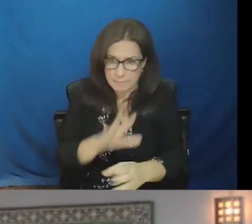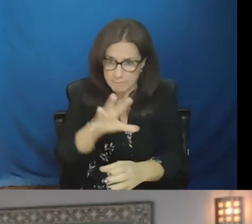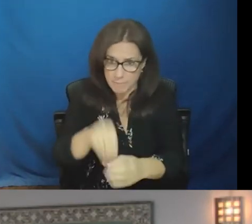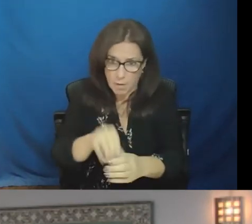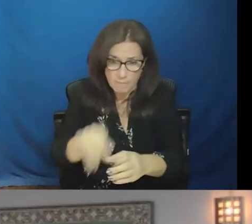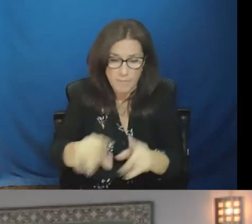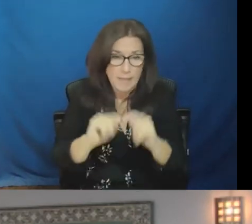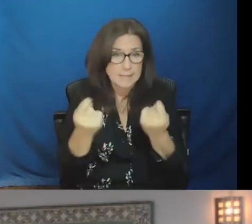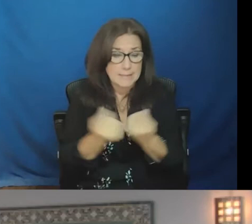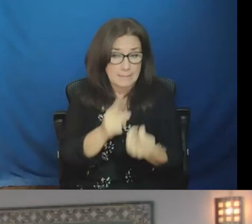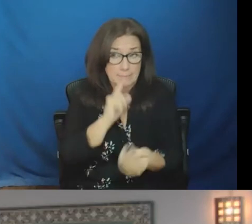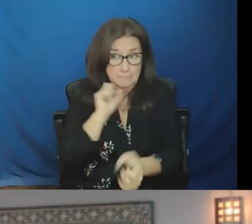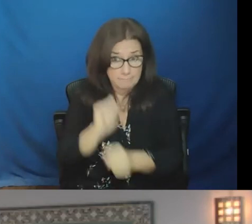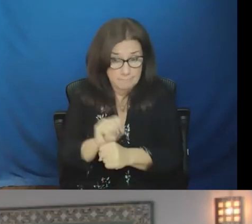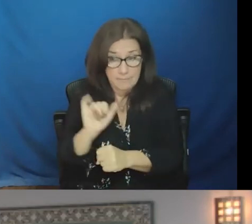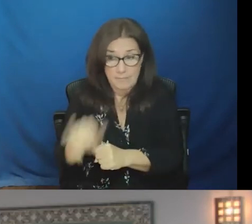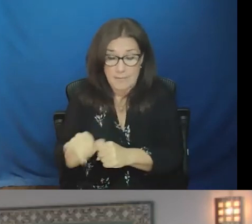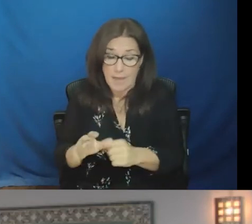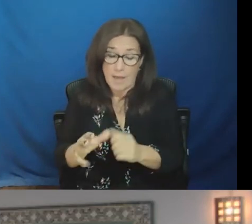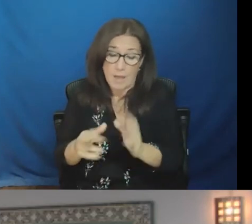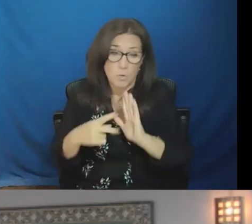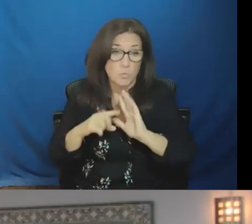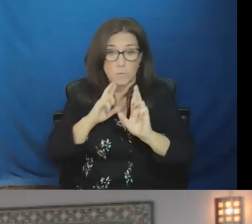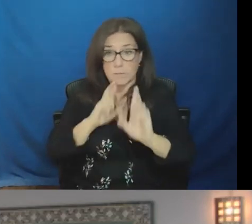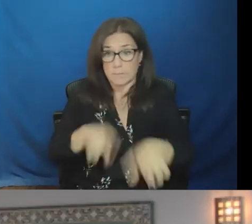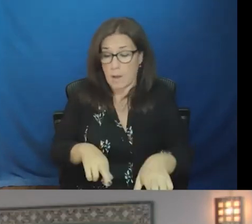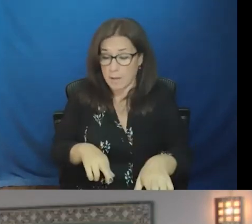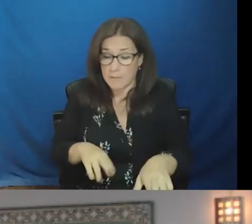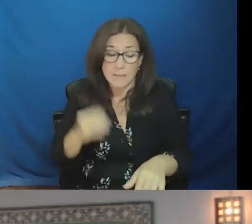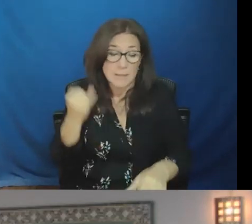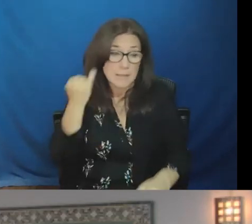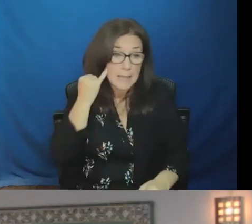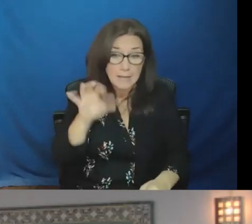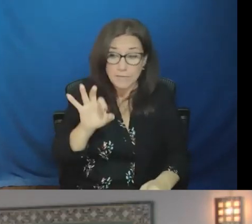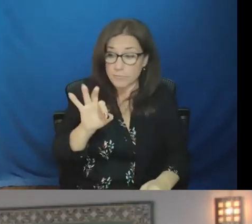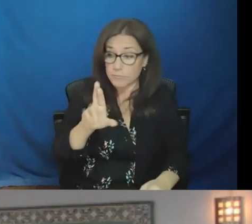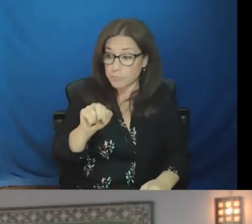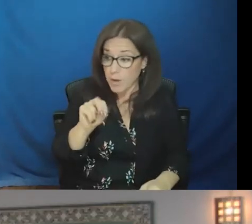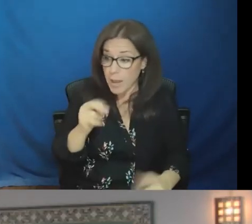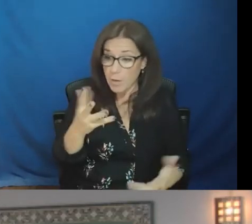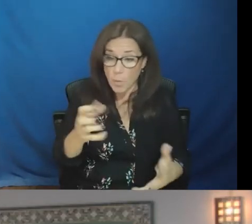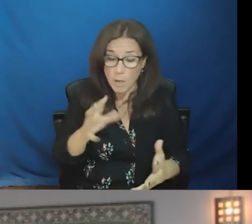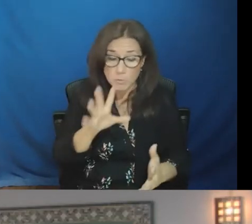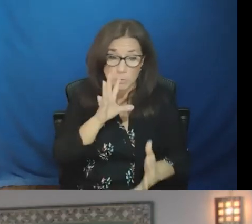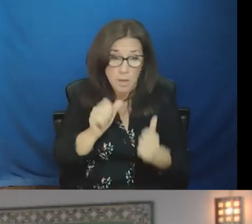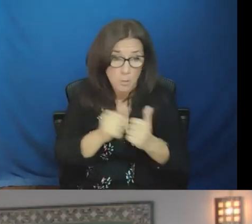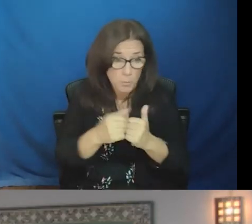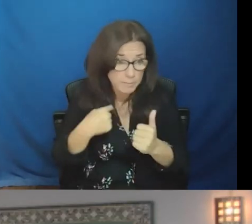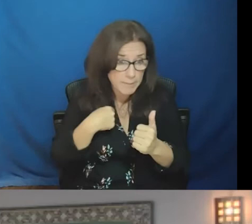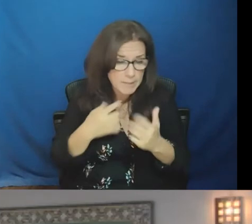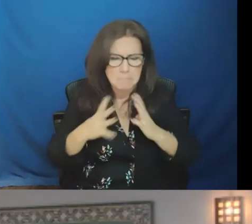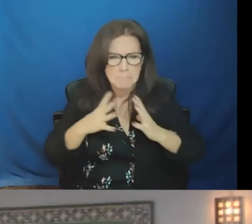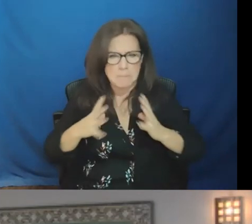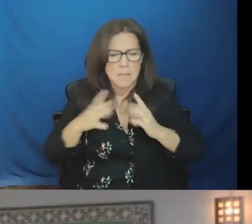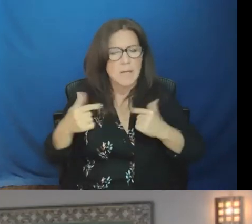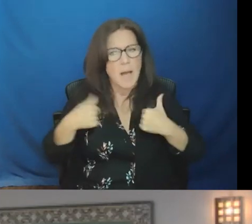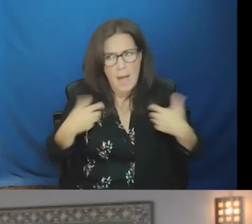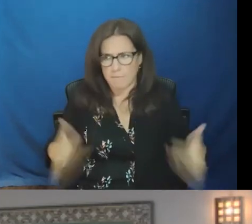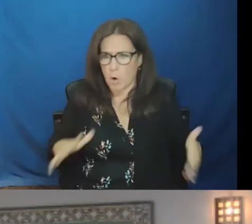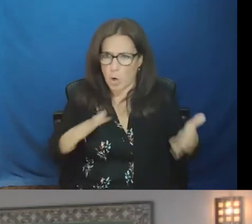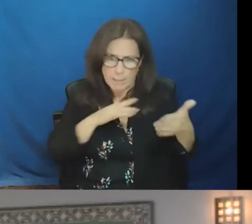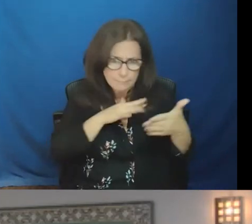actually responded if Fran wanted to talk to me or anybody, because I've actually researched this. I'm very passionate about it. And I think